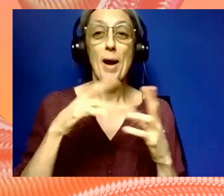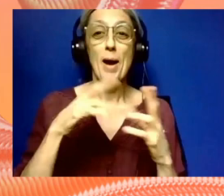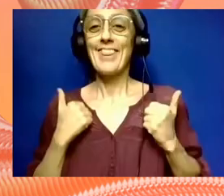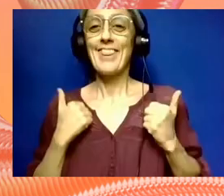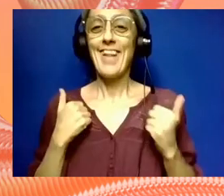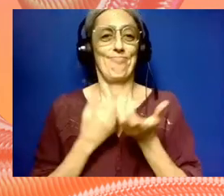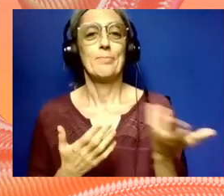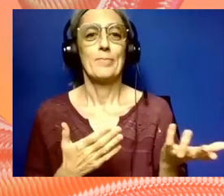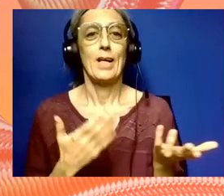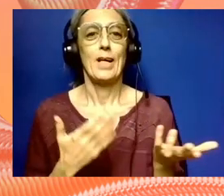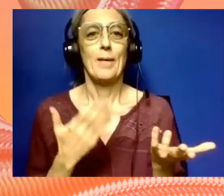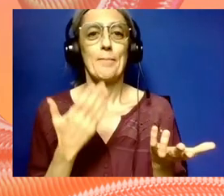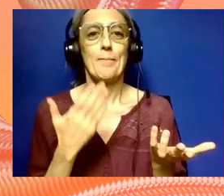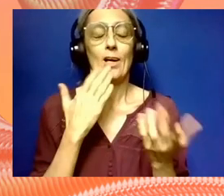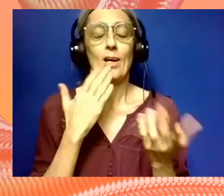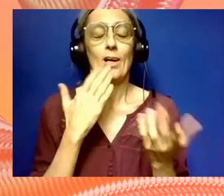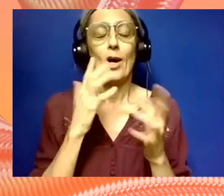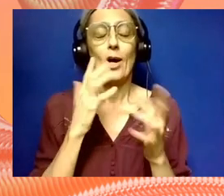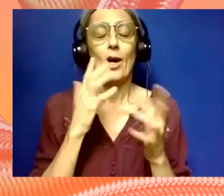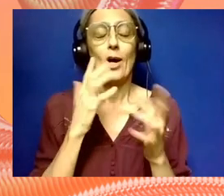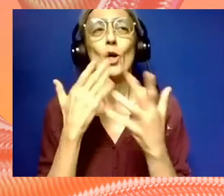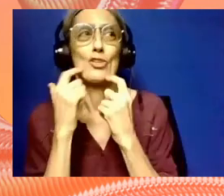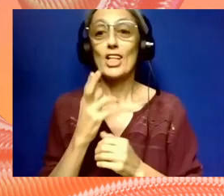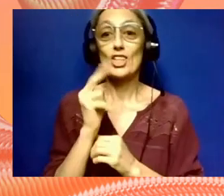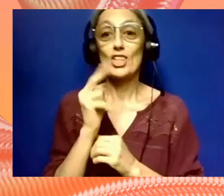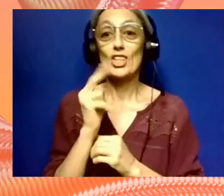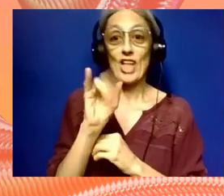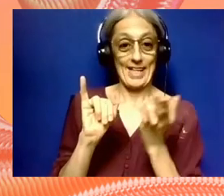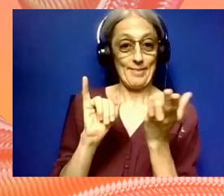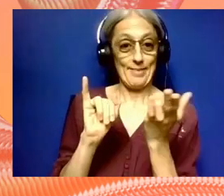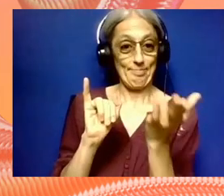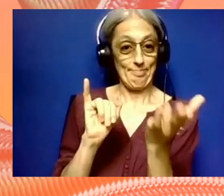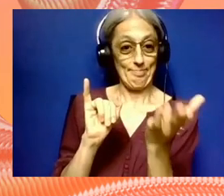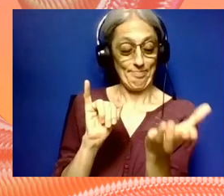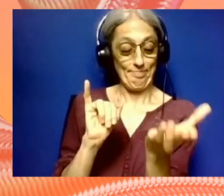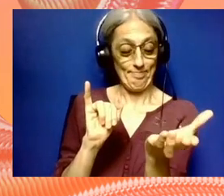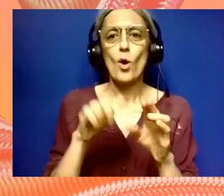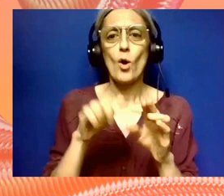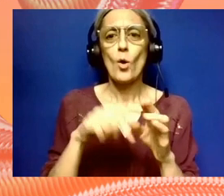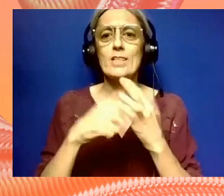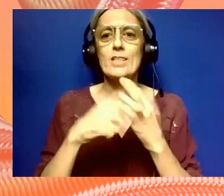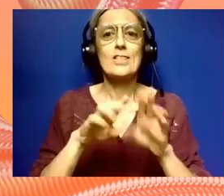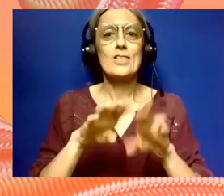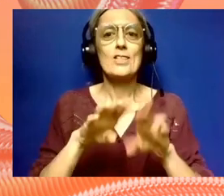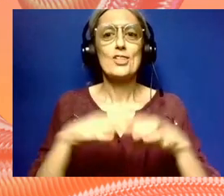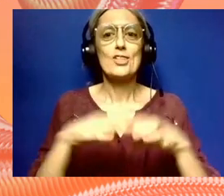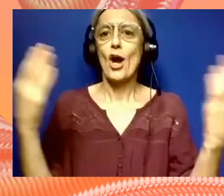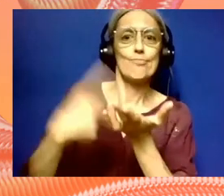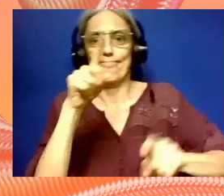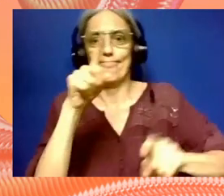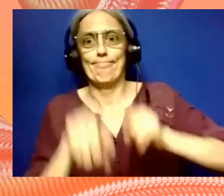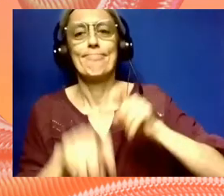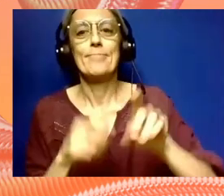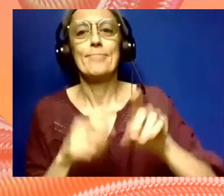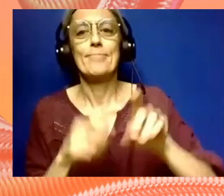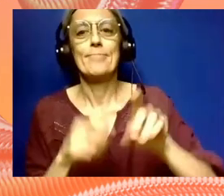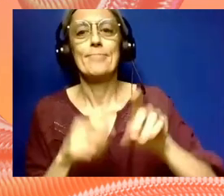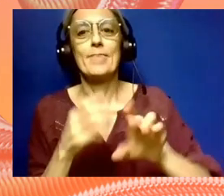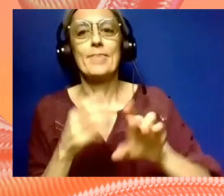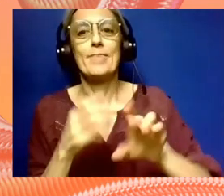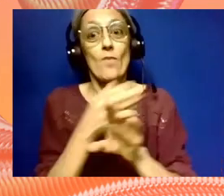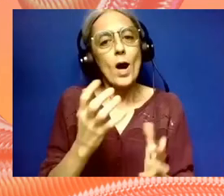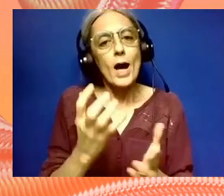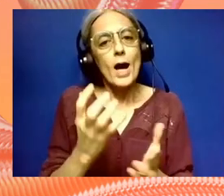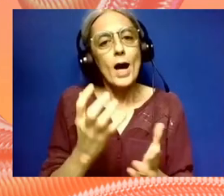cried. But really, Chani, just before we even dive into all the things we want to ask you, thank you so much for how you have